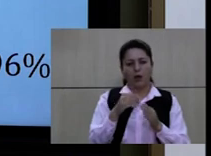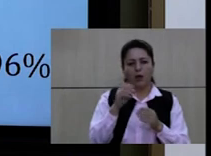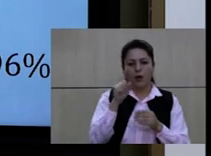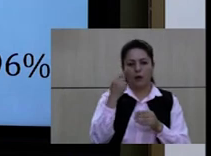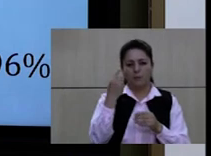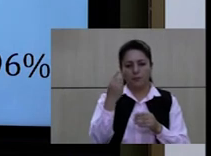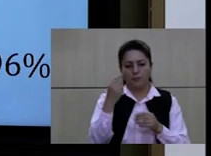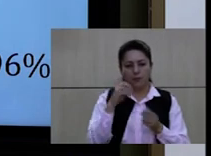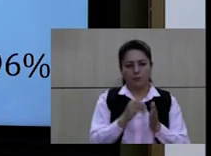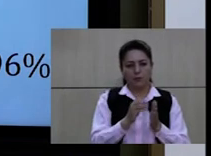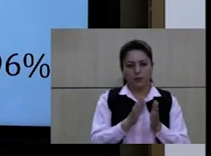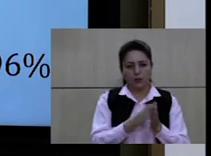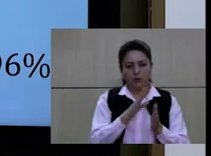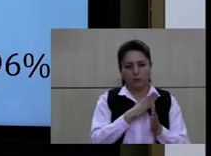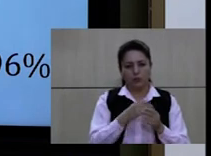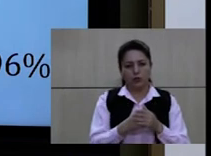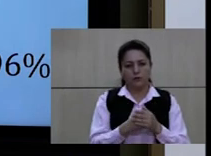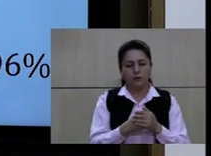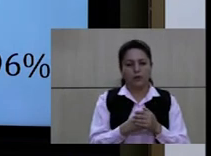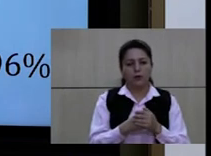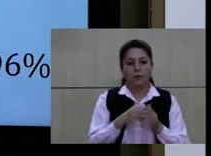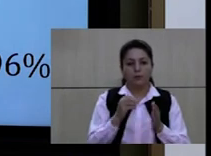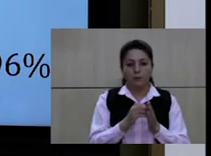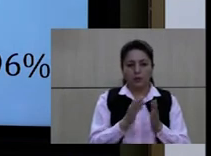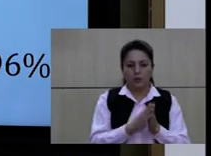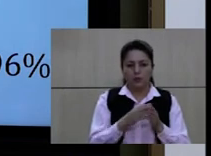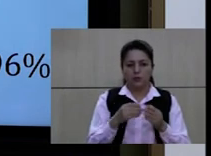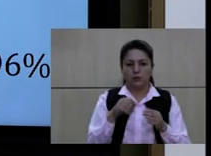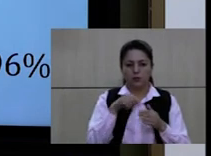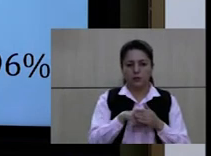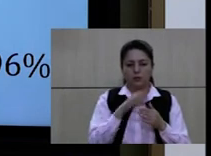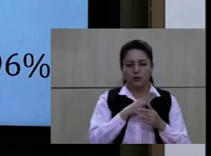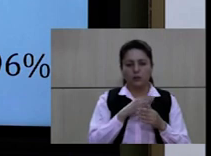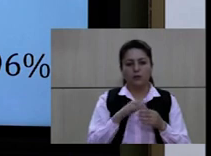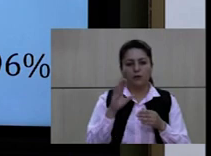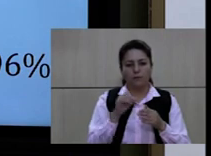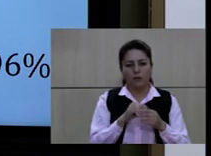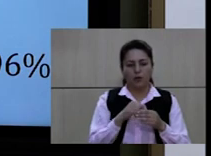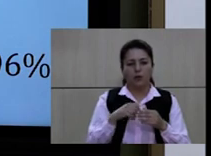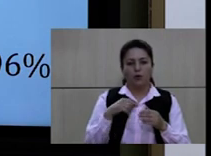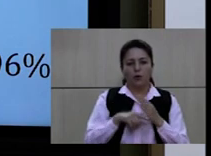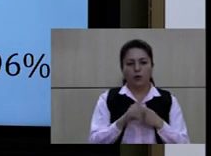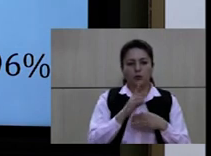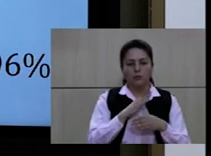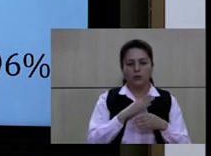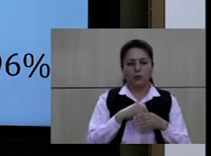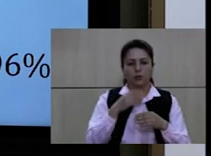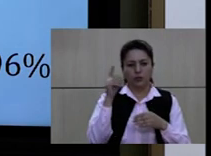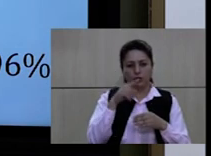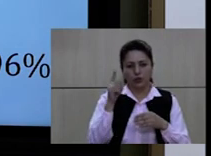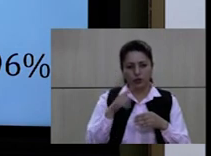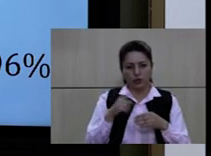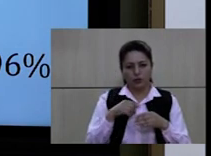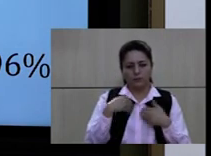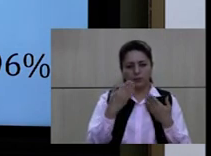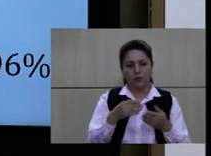bilan belgilangan bo'lsin. Demak, belgilash kiritib oldik siz bilan. Va hosil bo'lgan mana shtrix chizig'ida berilgan